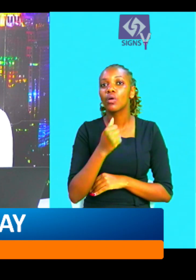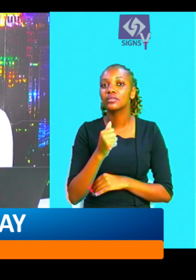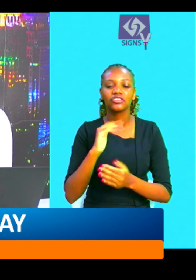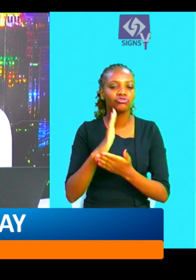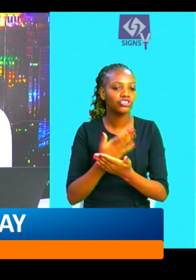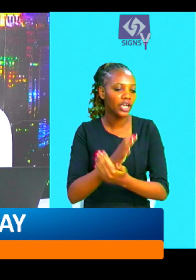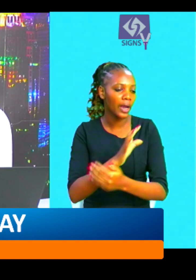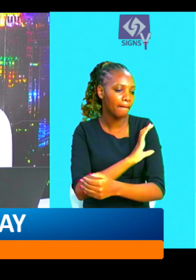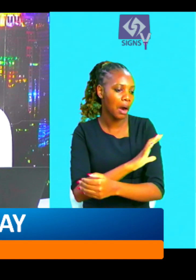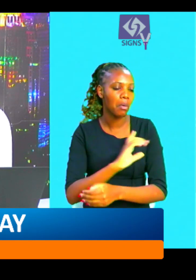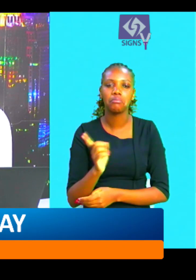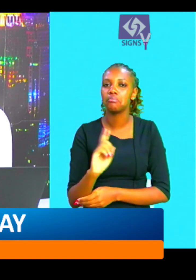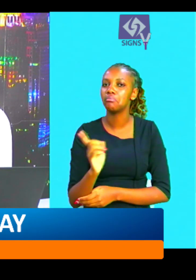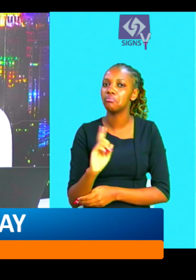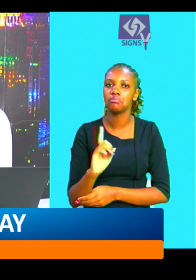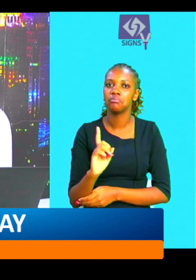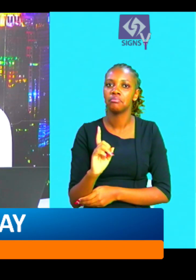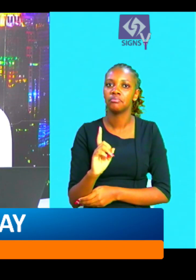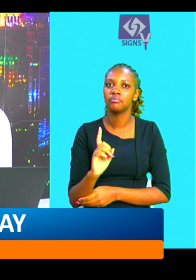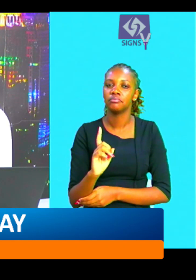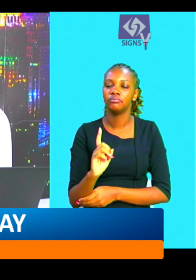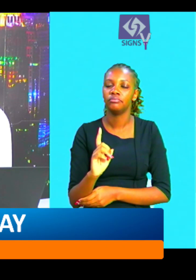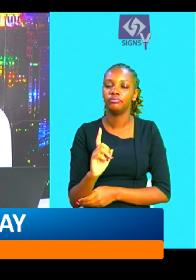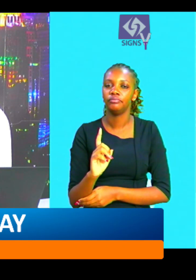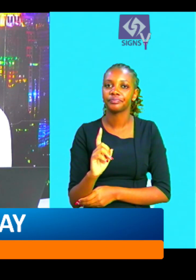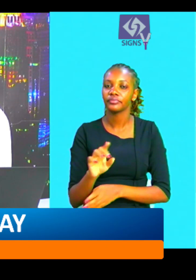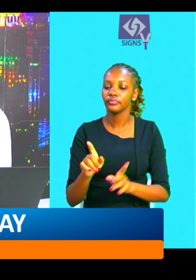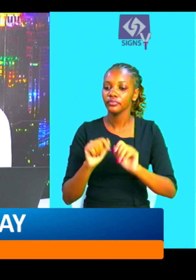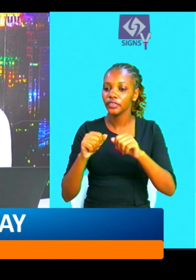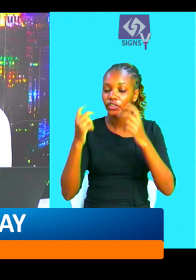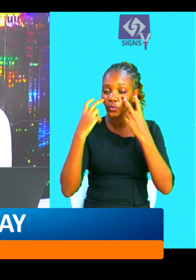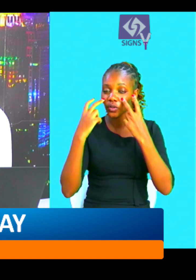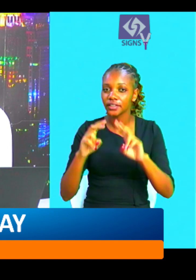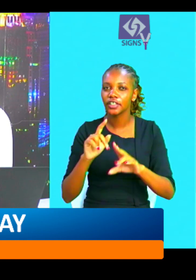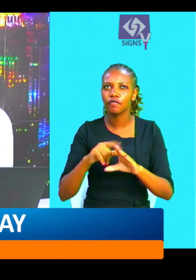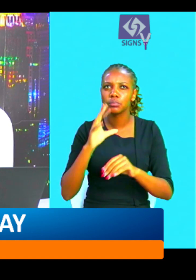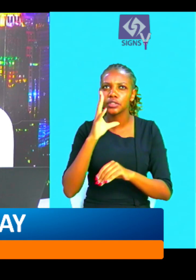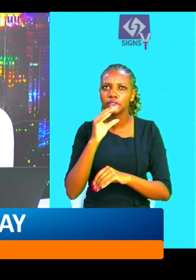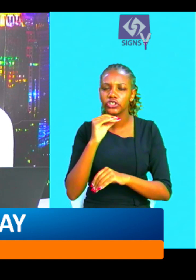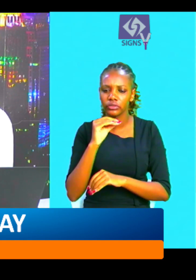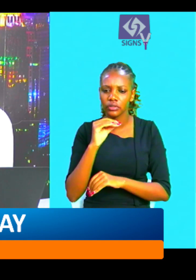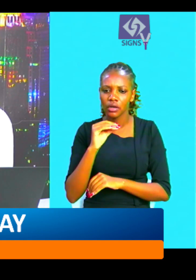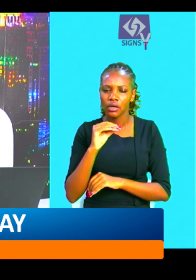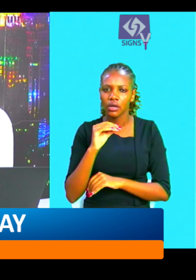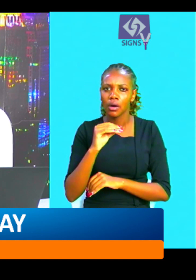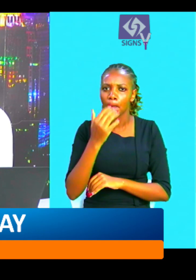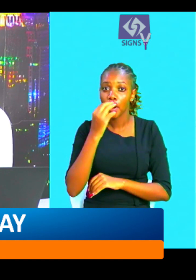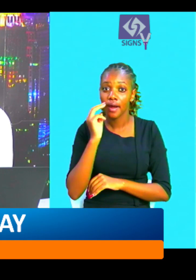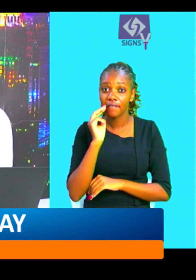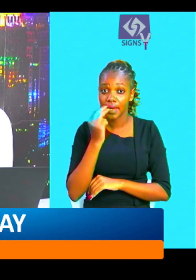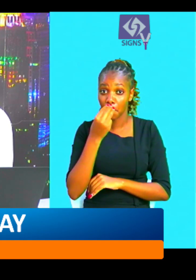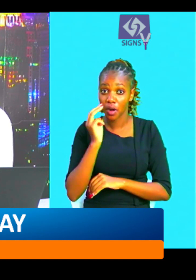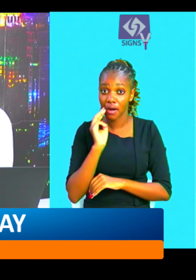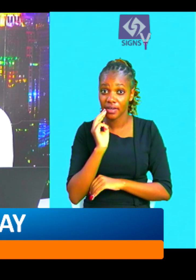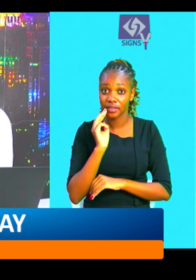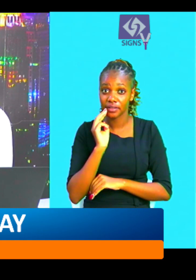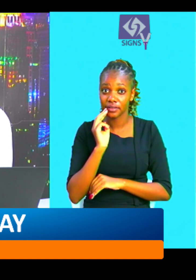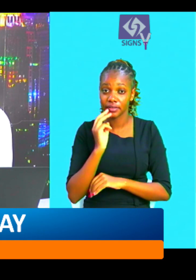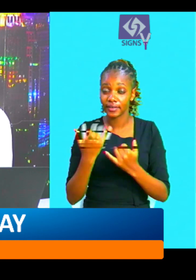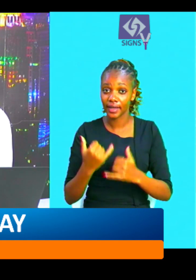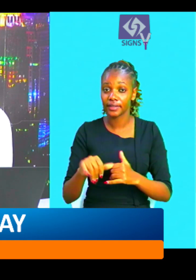is what will be shared. Yes. In the event that power is to be shared, and that is what the president's